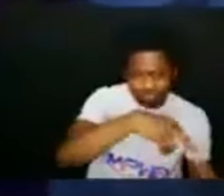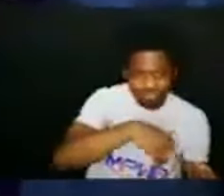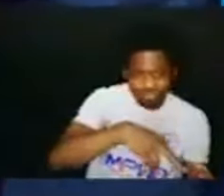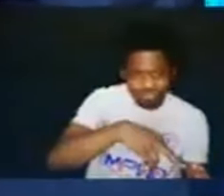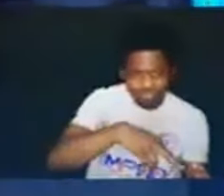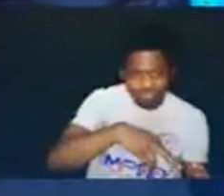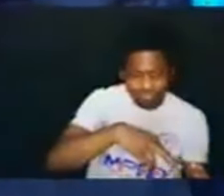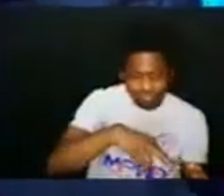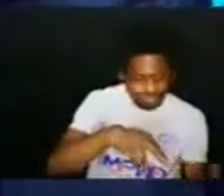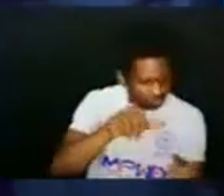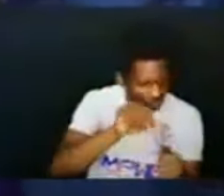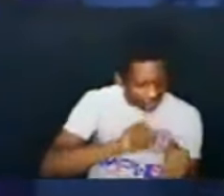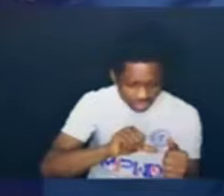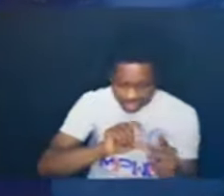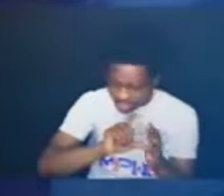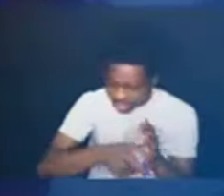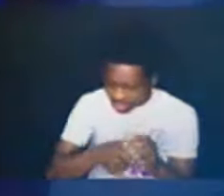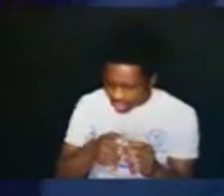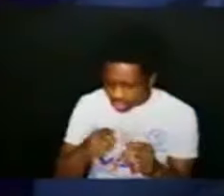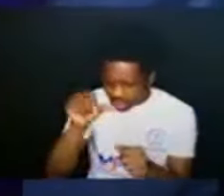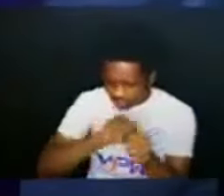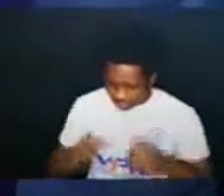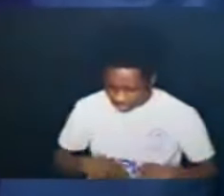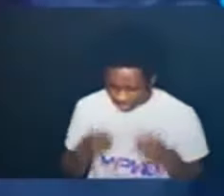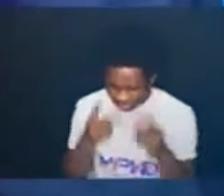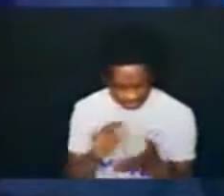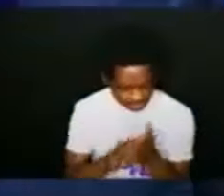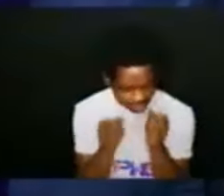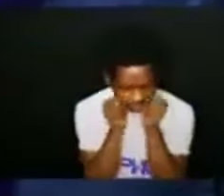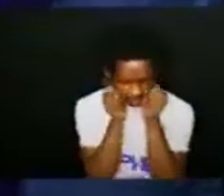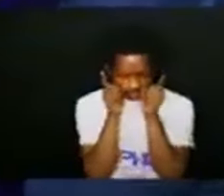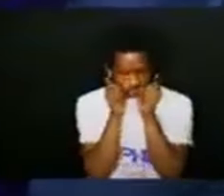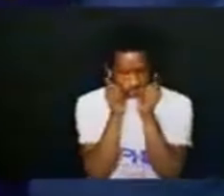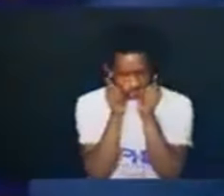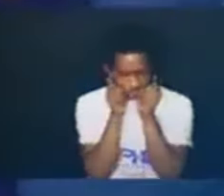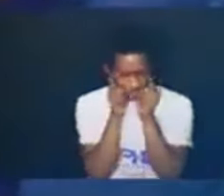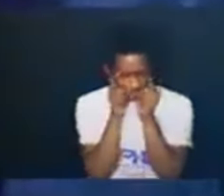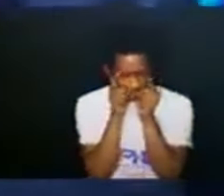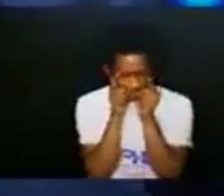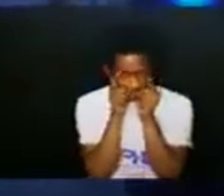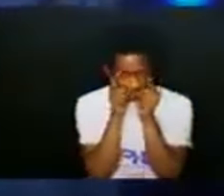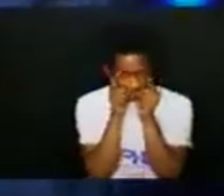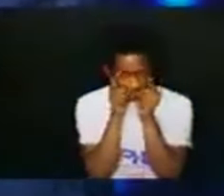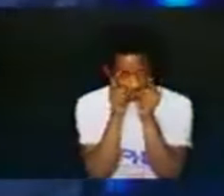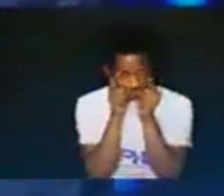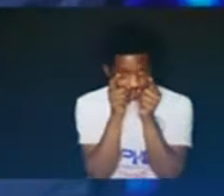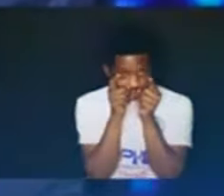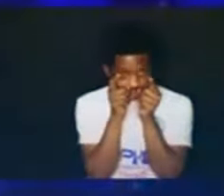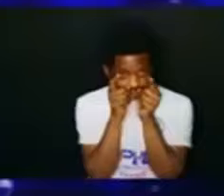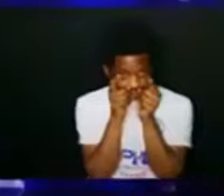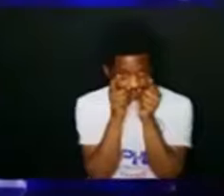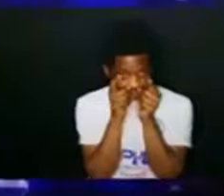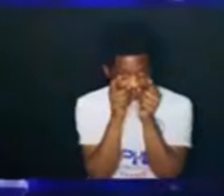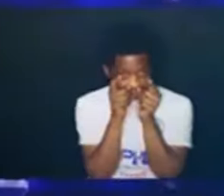They shock everybody but themselves. And then when they come back to their rooms,